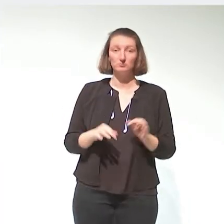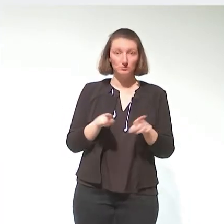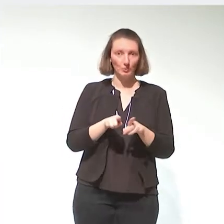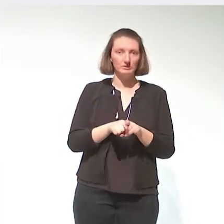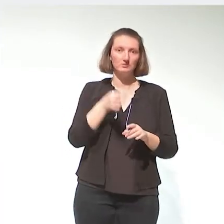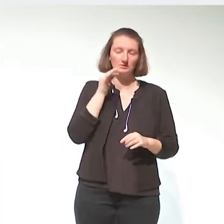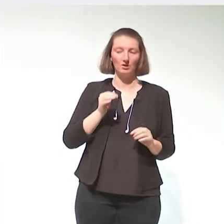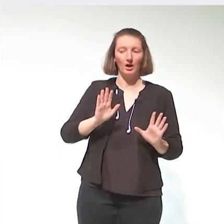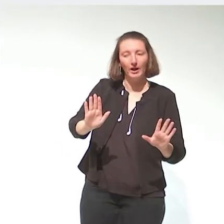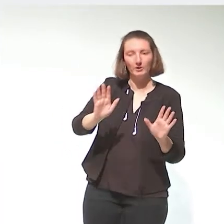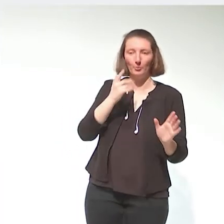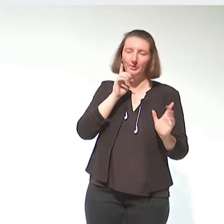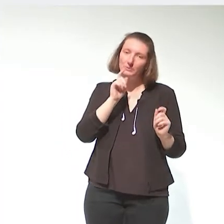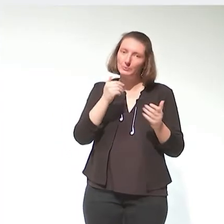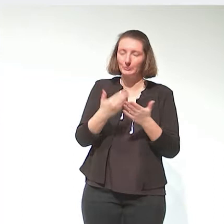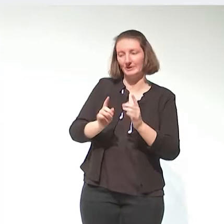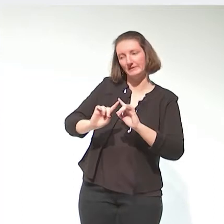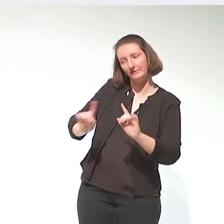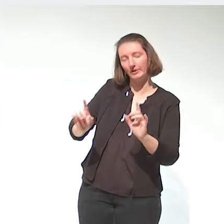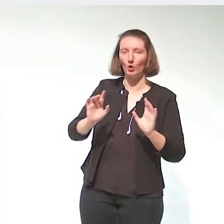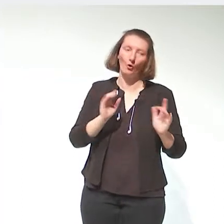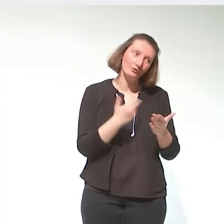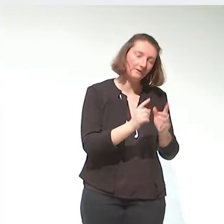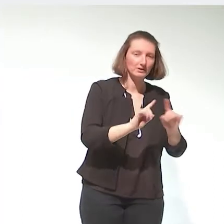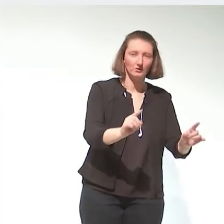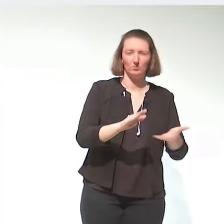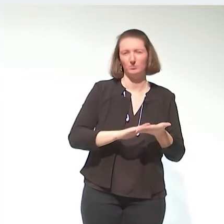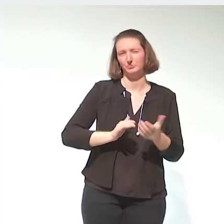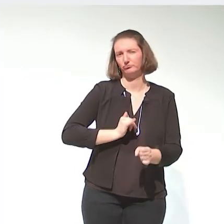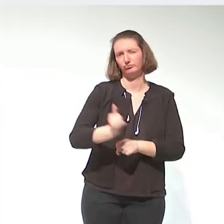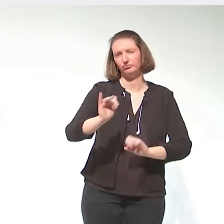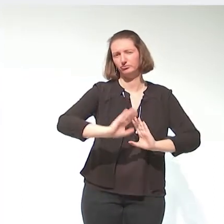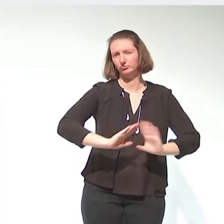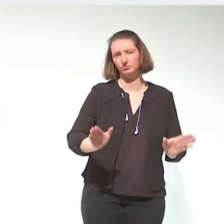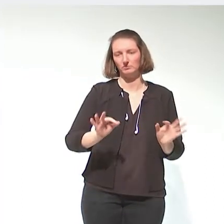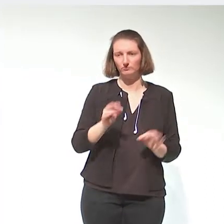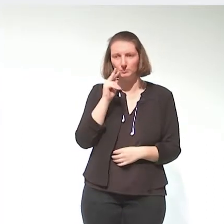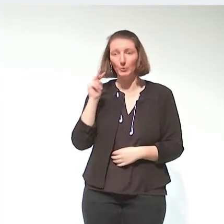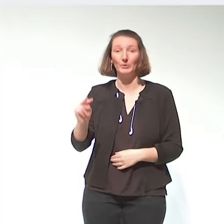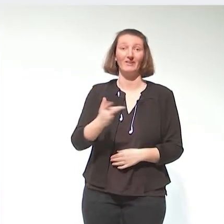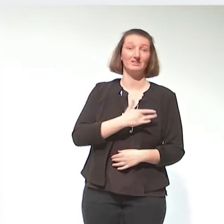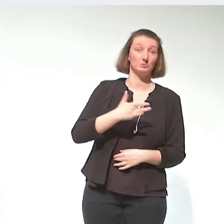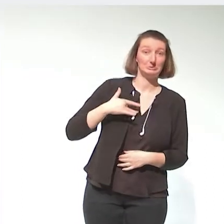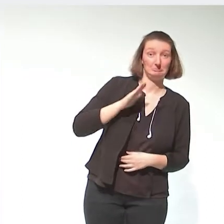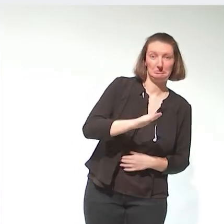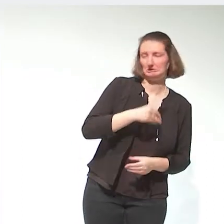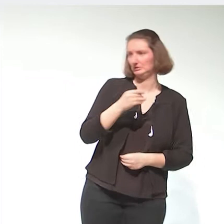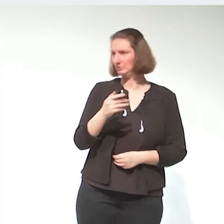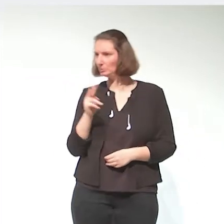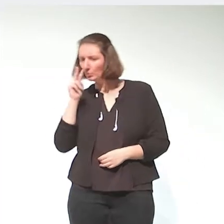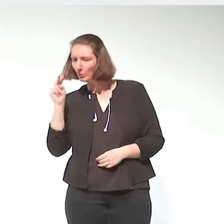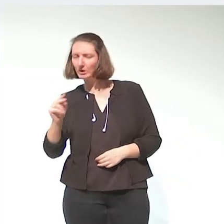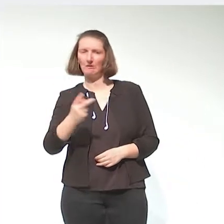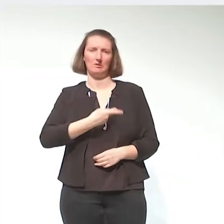sizes. In order to provide the best possible assistance, we need to actuate every driver that we have. We need to learn to overcome these